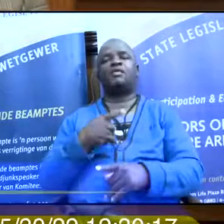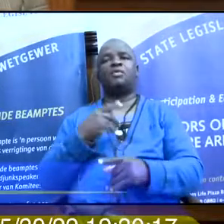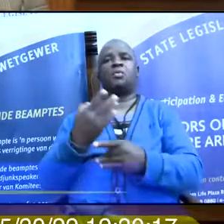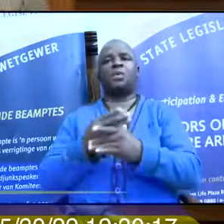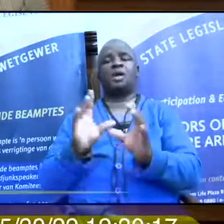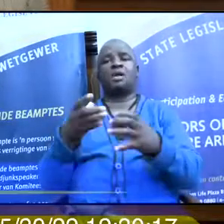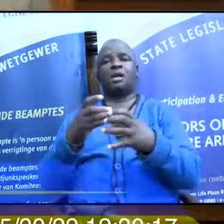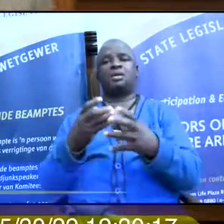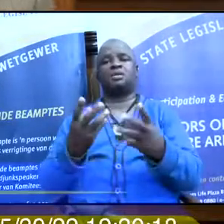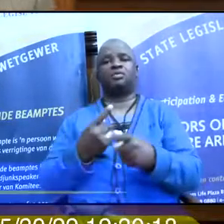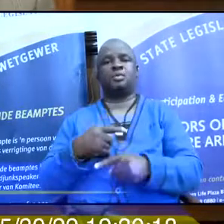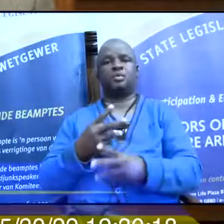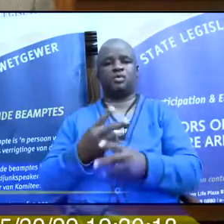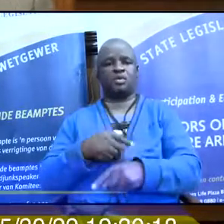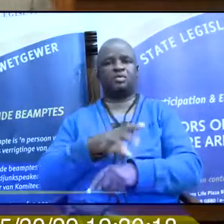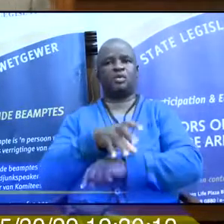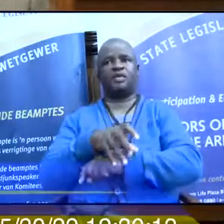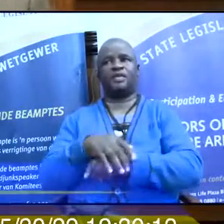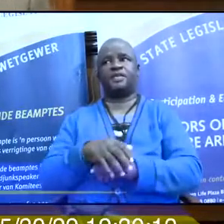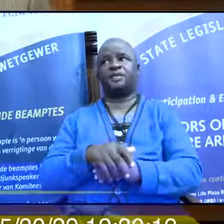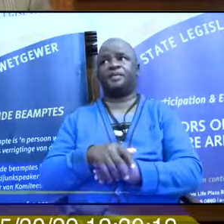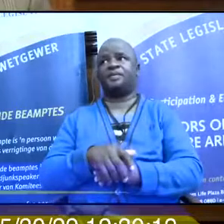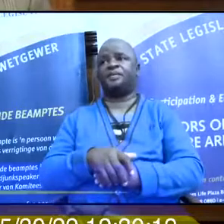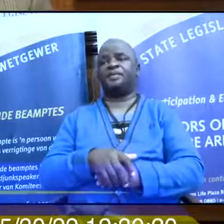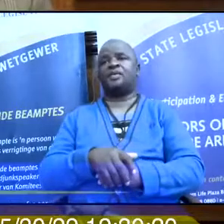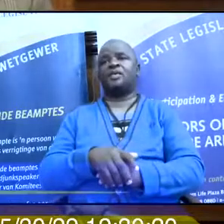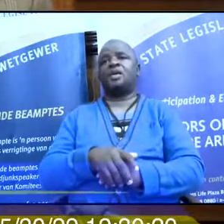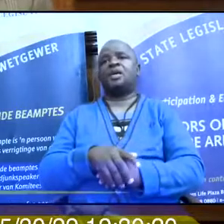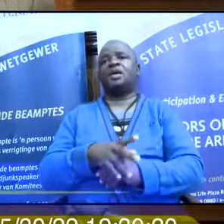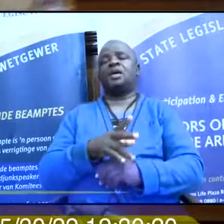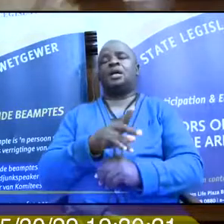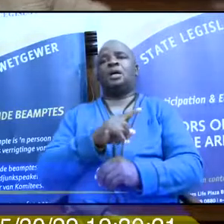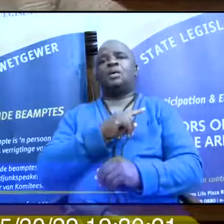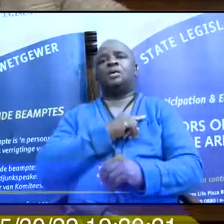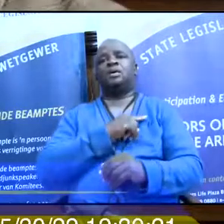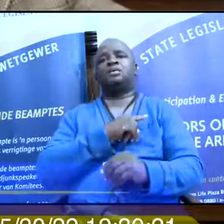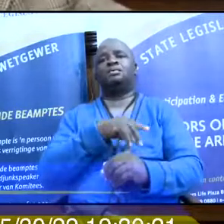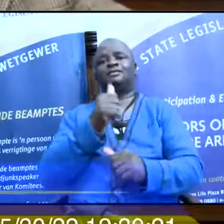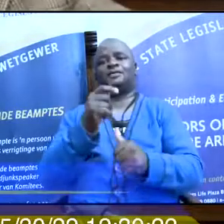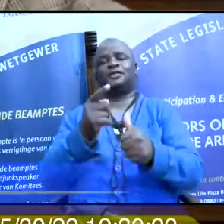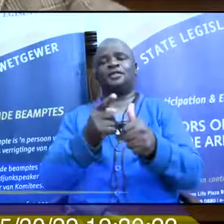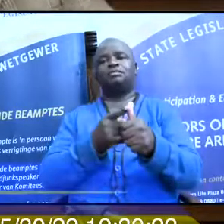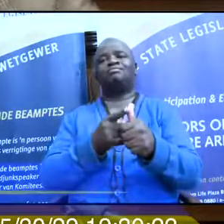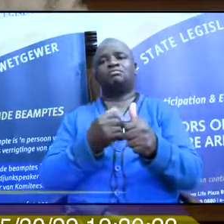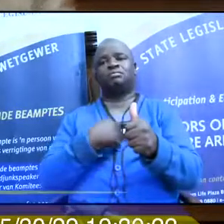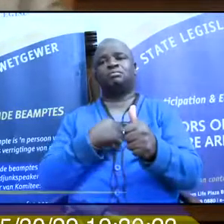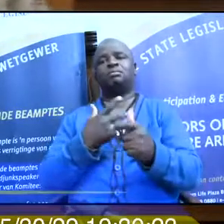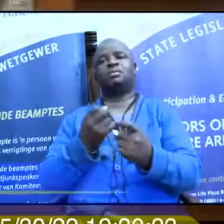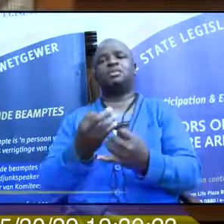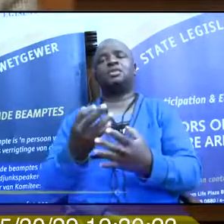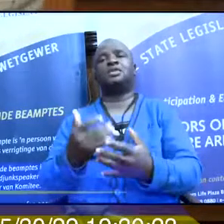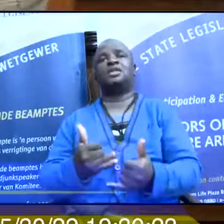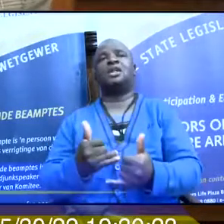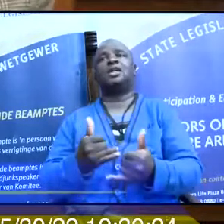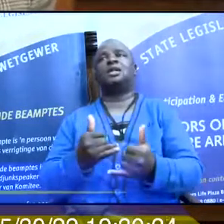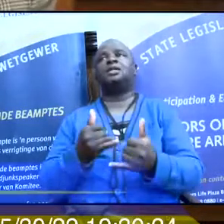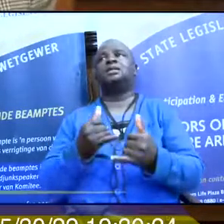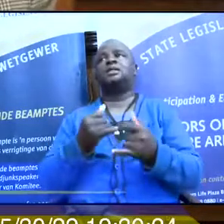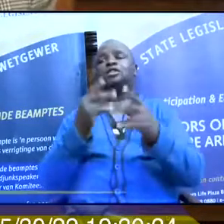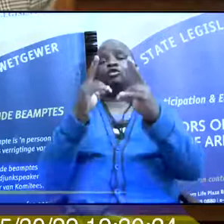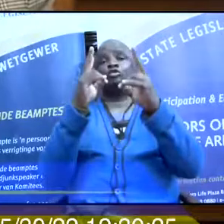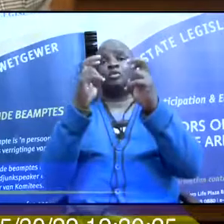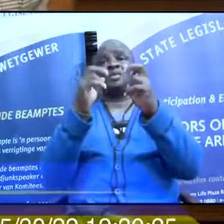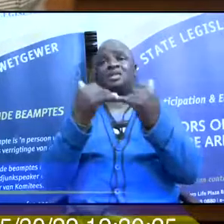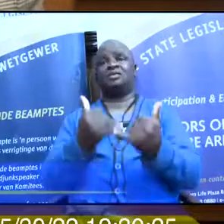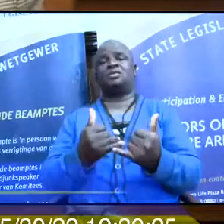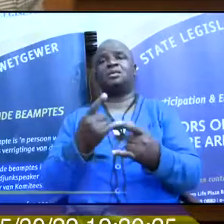province precisely because one one way or the other we are affected by the identified topic of